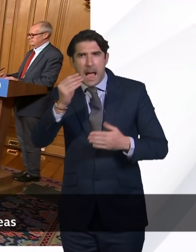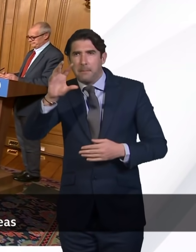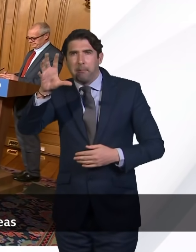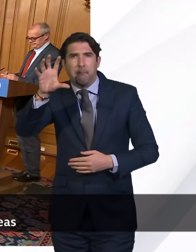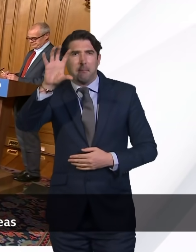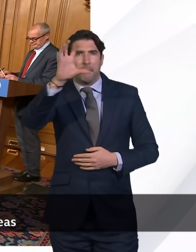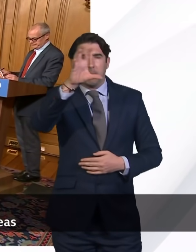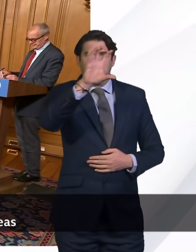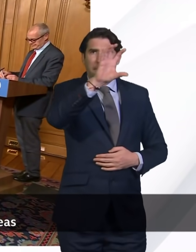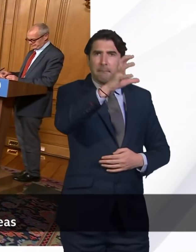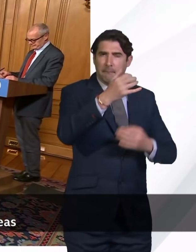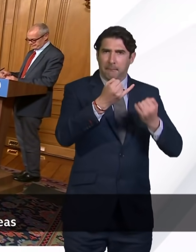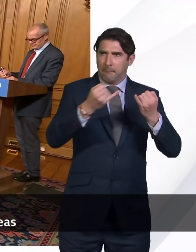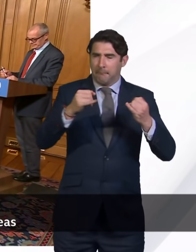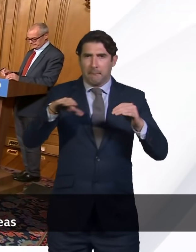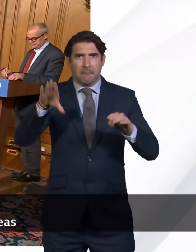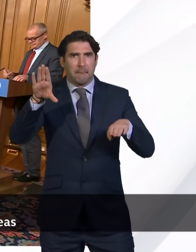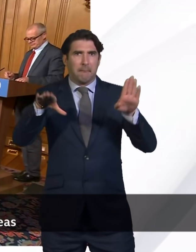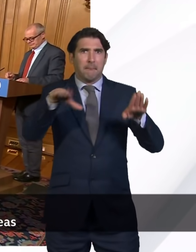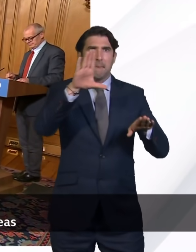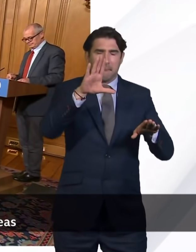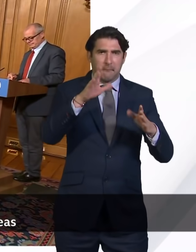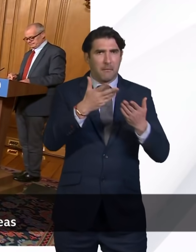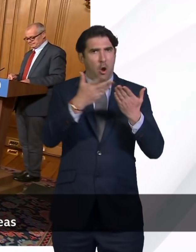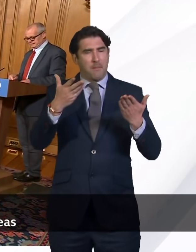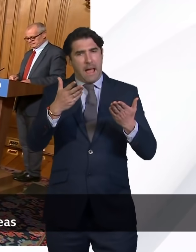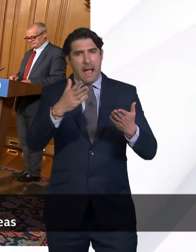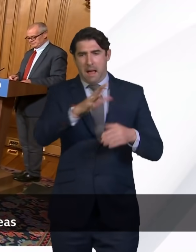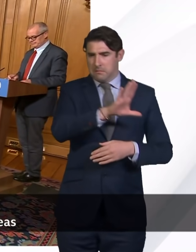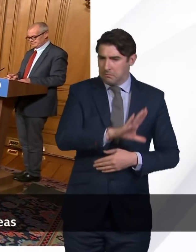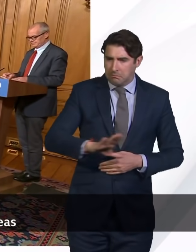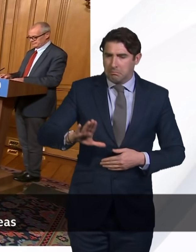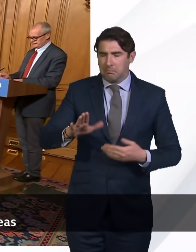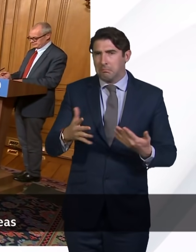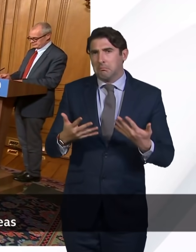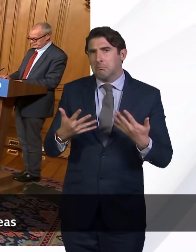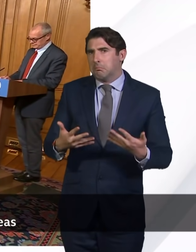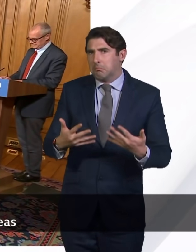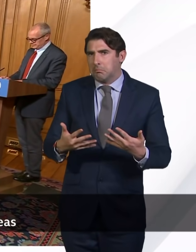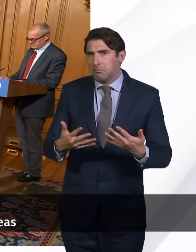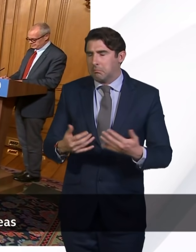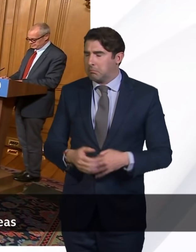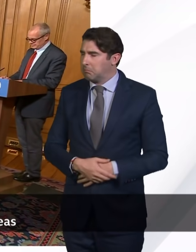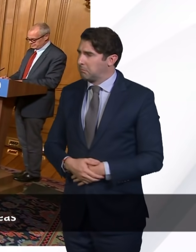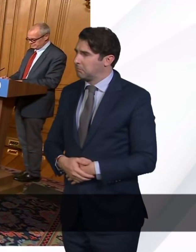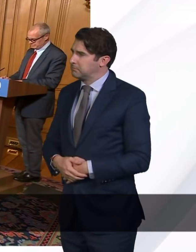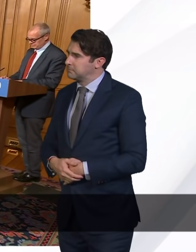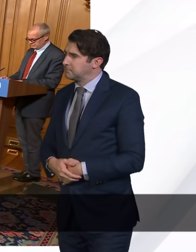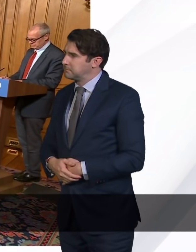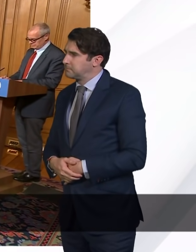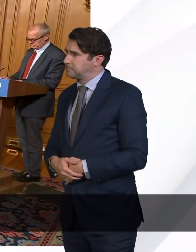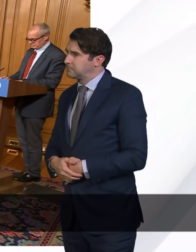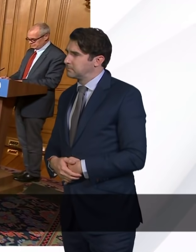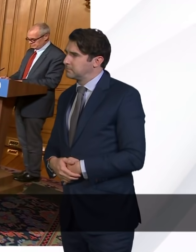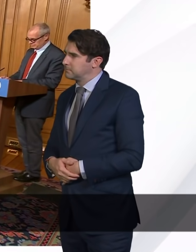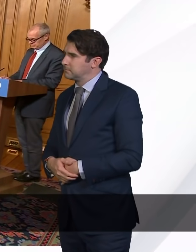peaks, just as I think, and Chris has made this point to me and publicly, just as there were local peaks